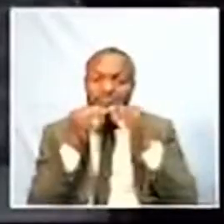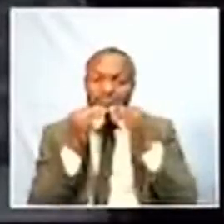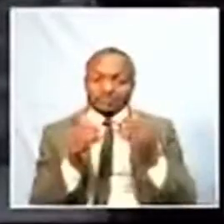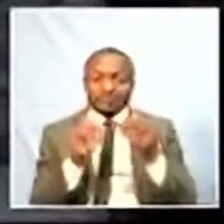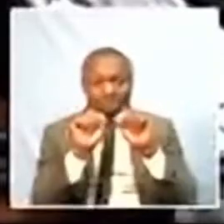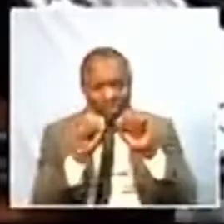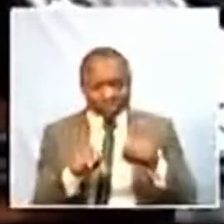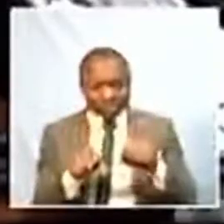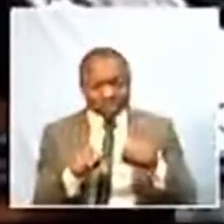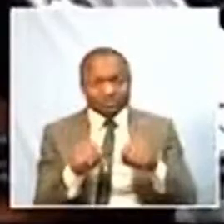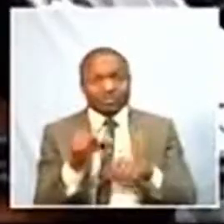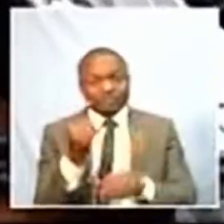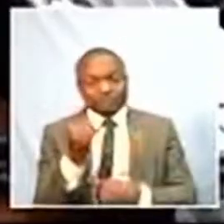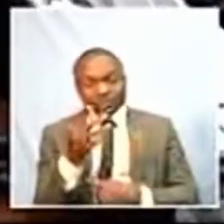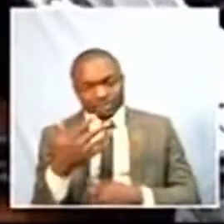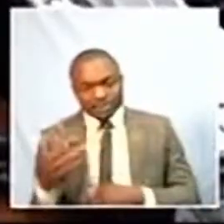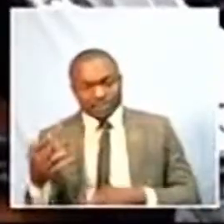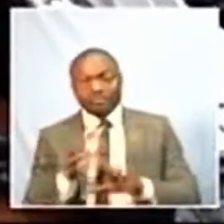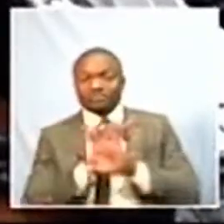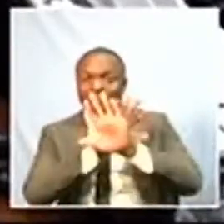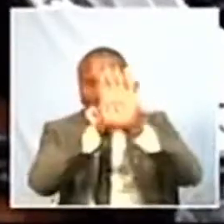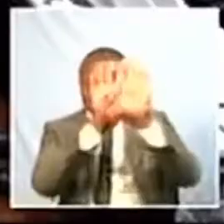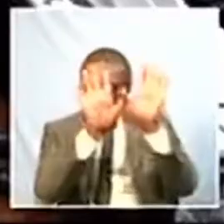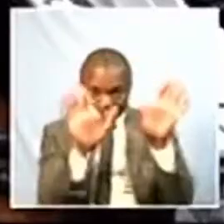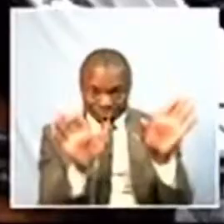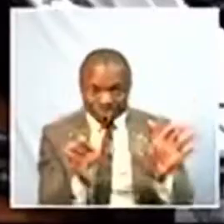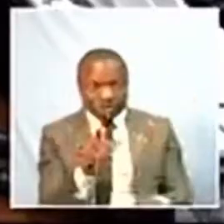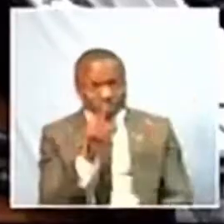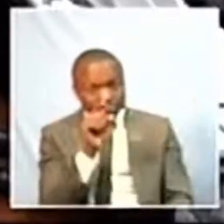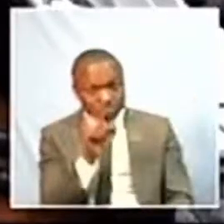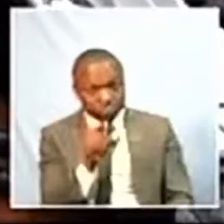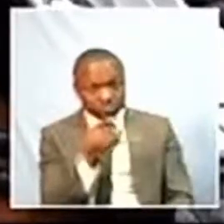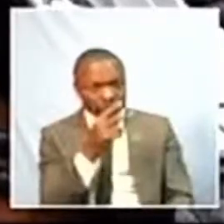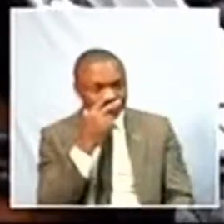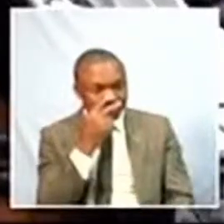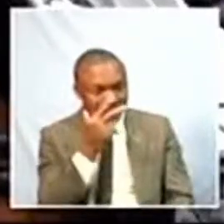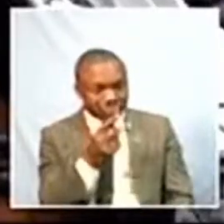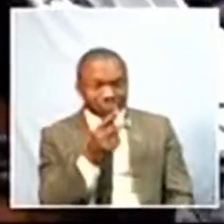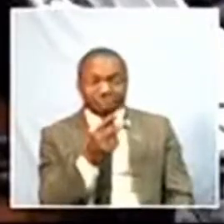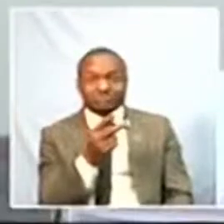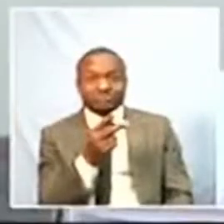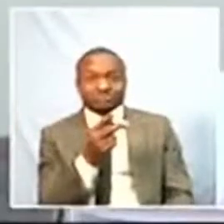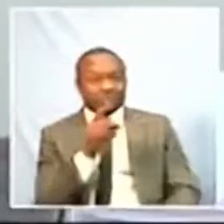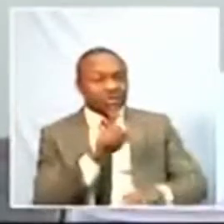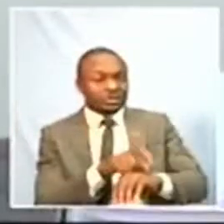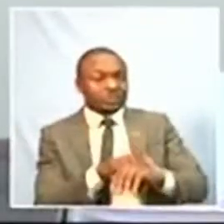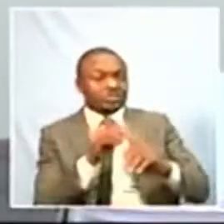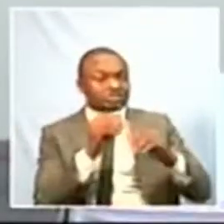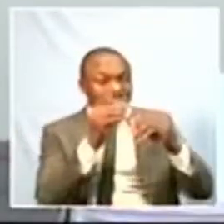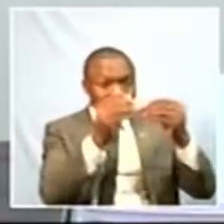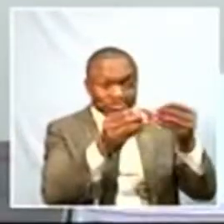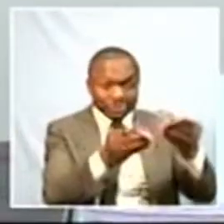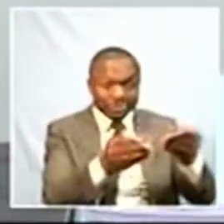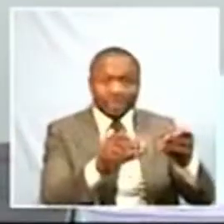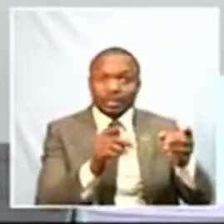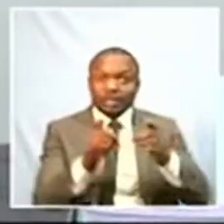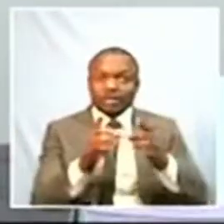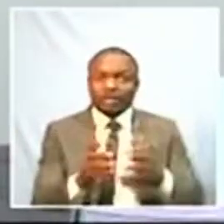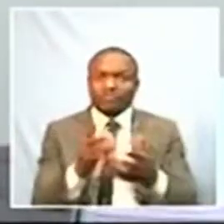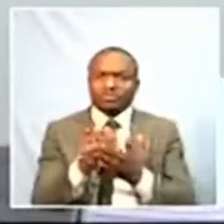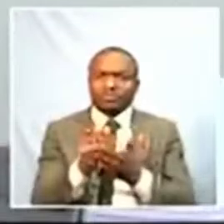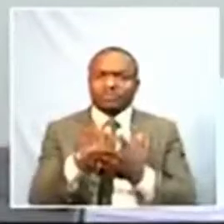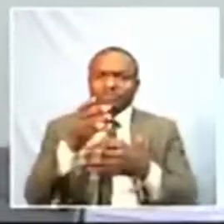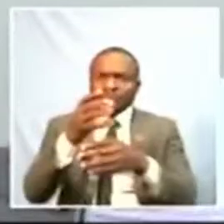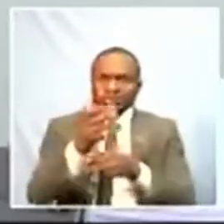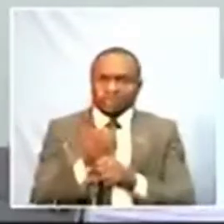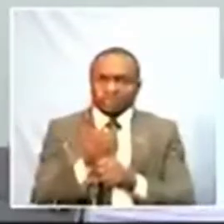Let's get one thing clear here. You did not see it in your handover. Director Finance, did you receive